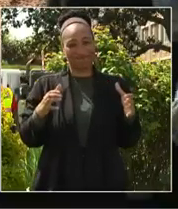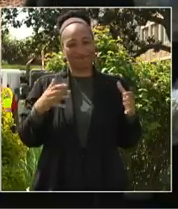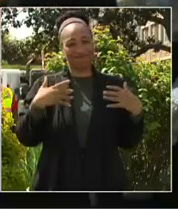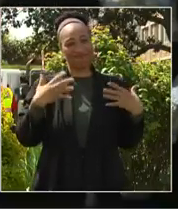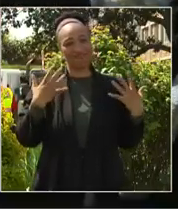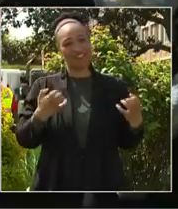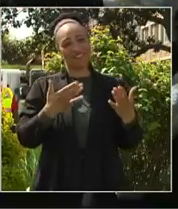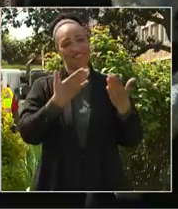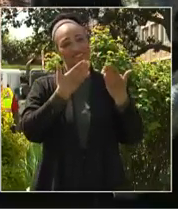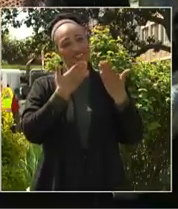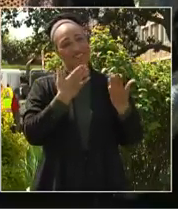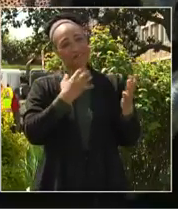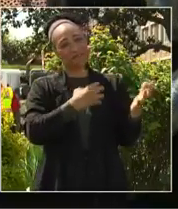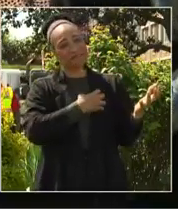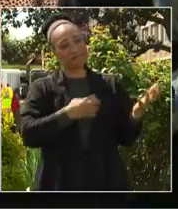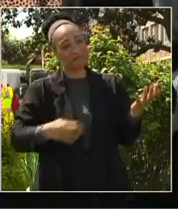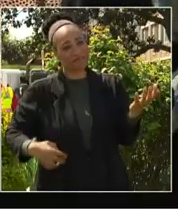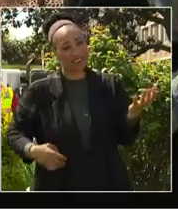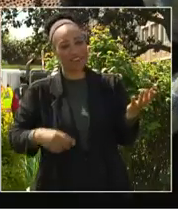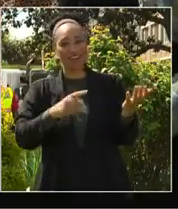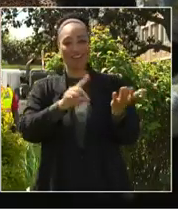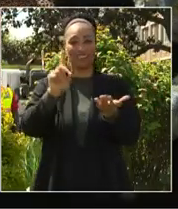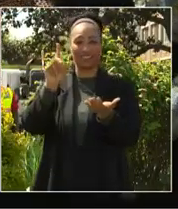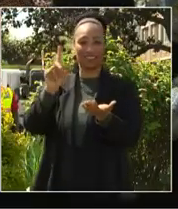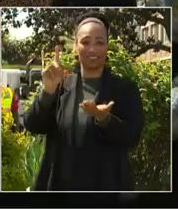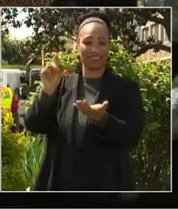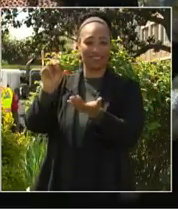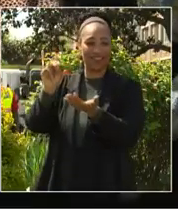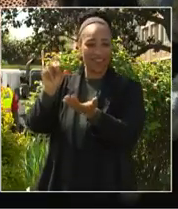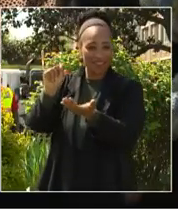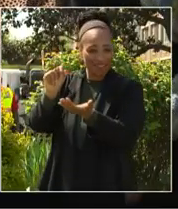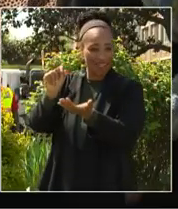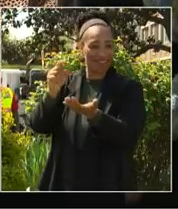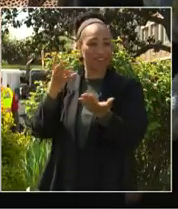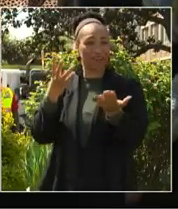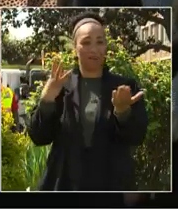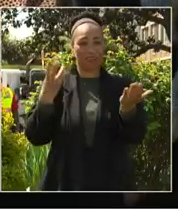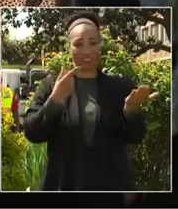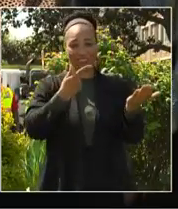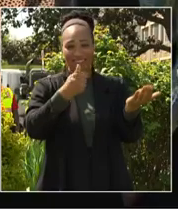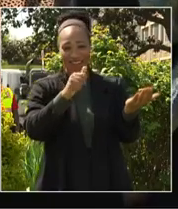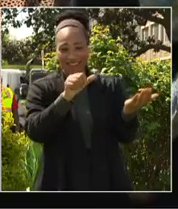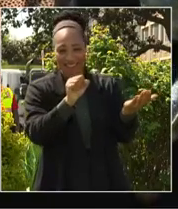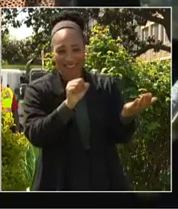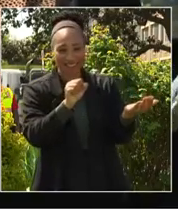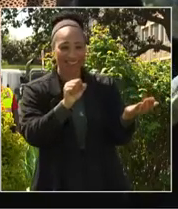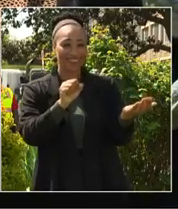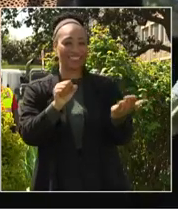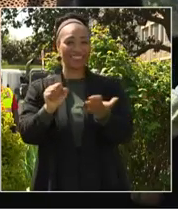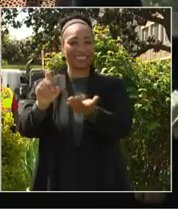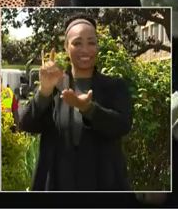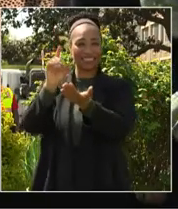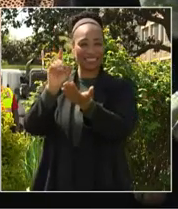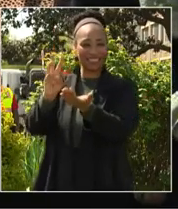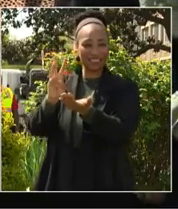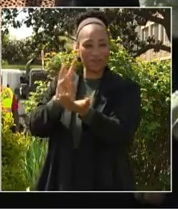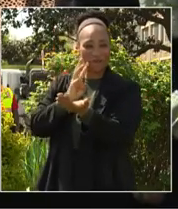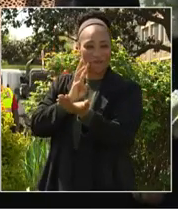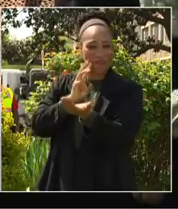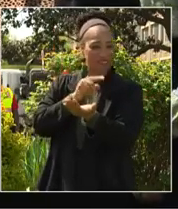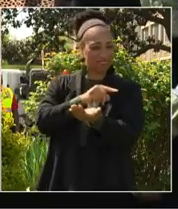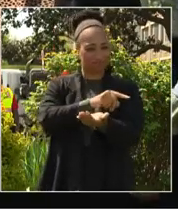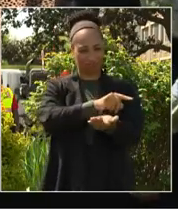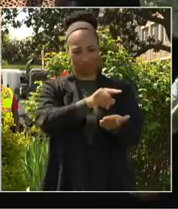DDOT and our colleagues at Washington Gas and DC Water for their leadership and commitment to improving the quality